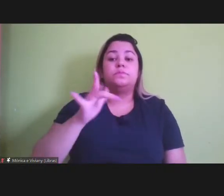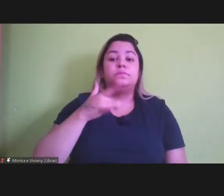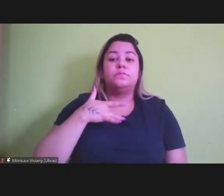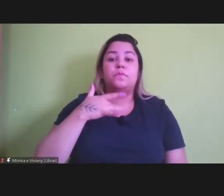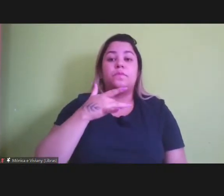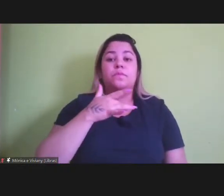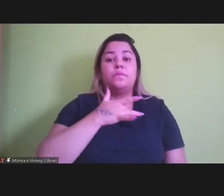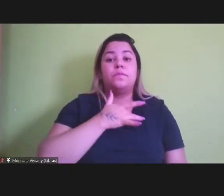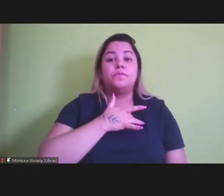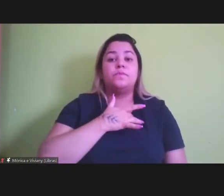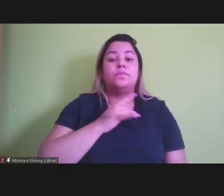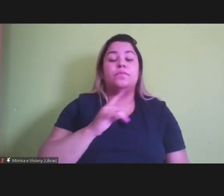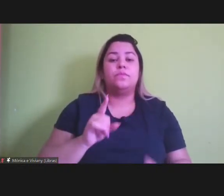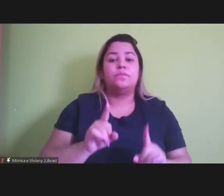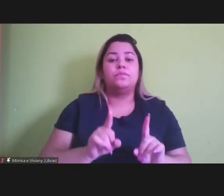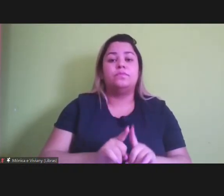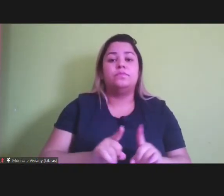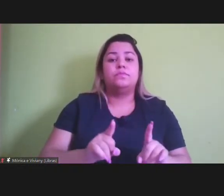Health acts.